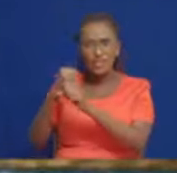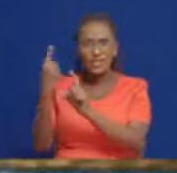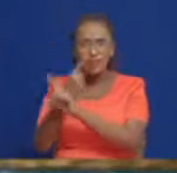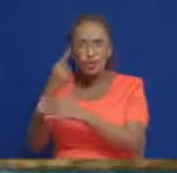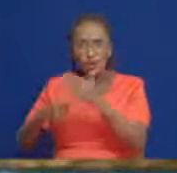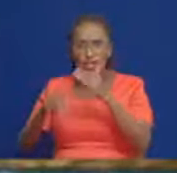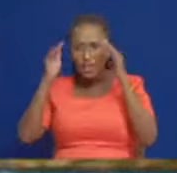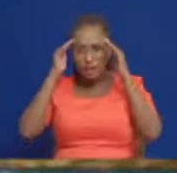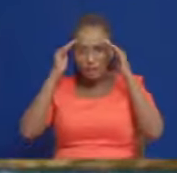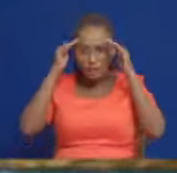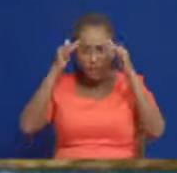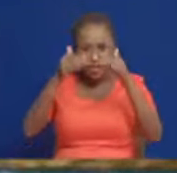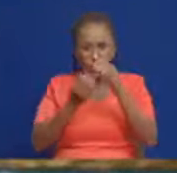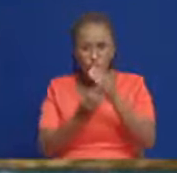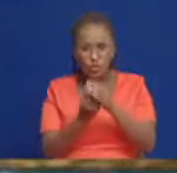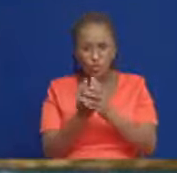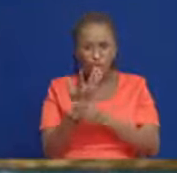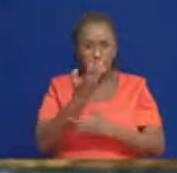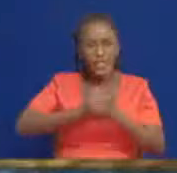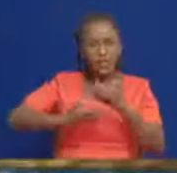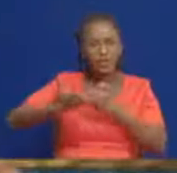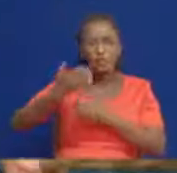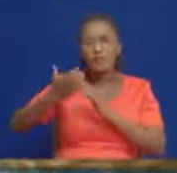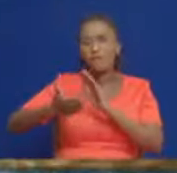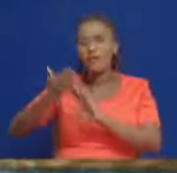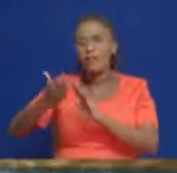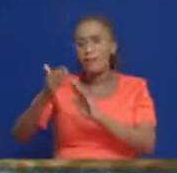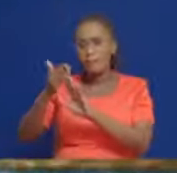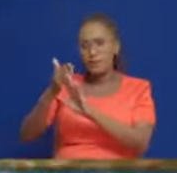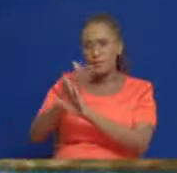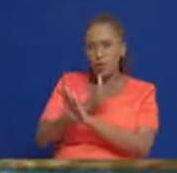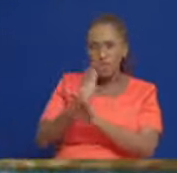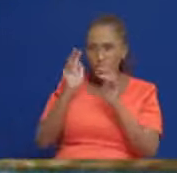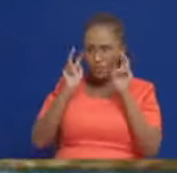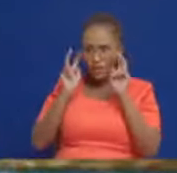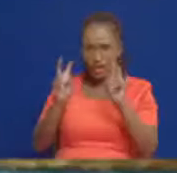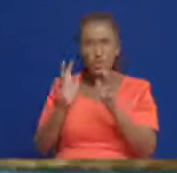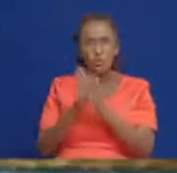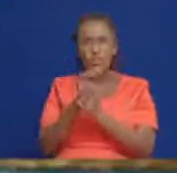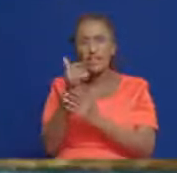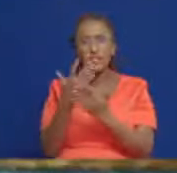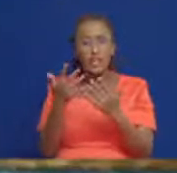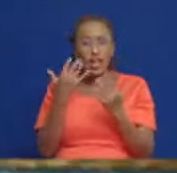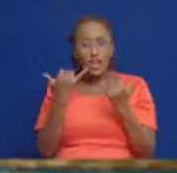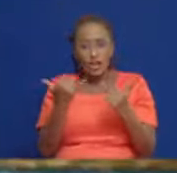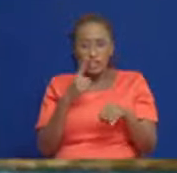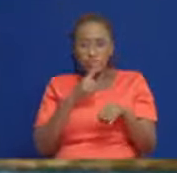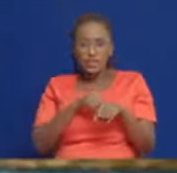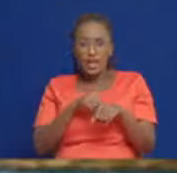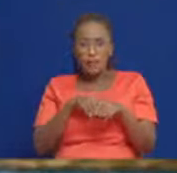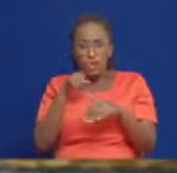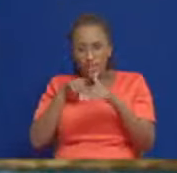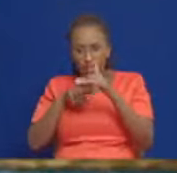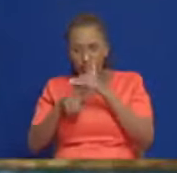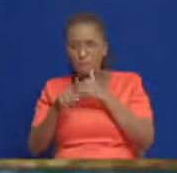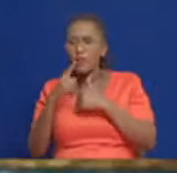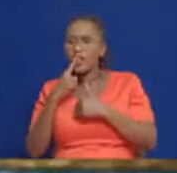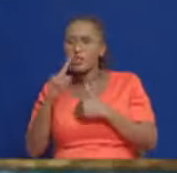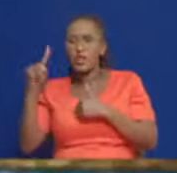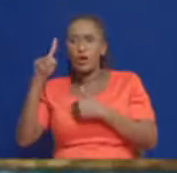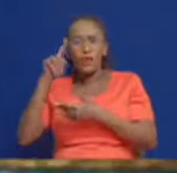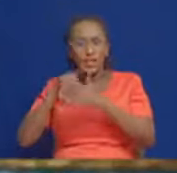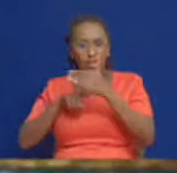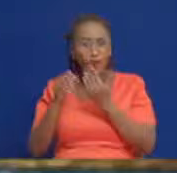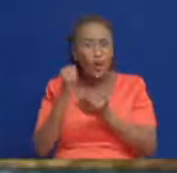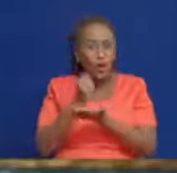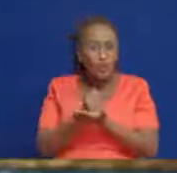on growing the economy first before they started looking for taxes. Here, the moment they were sworn in, they